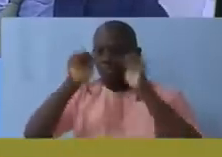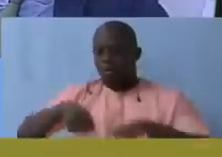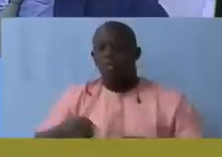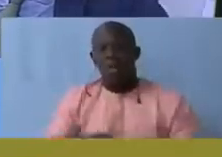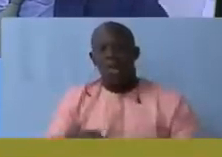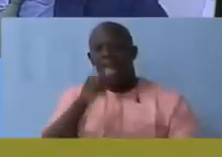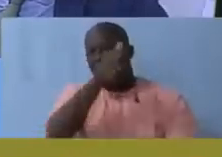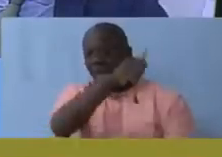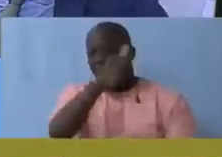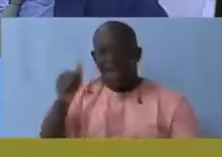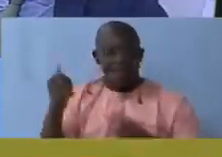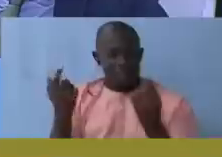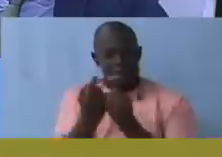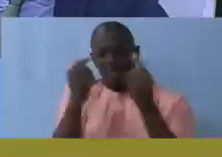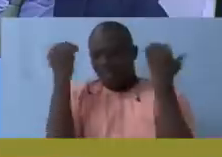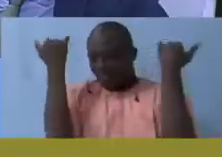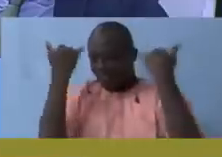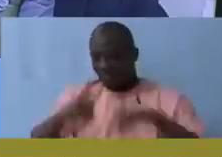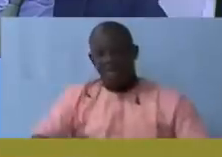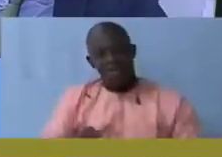Everything fails.